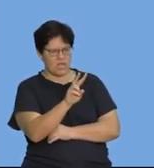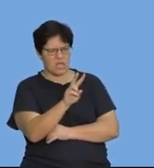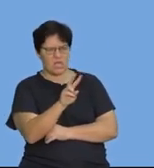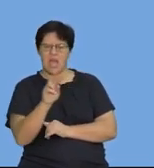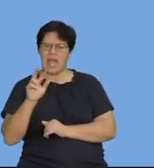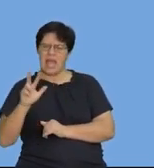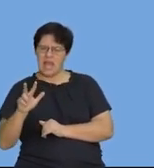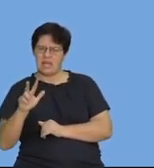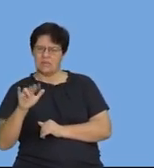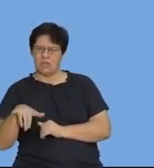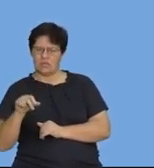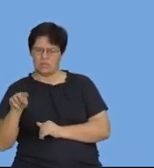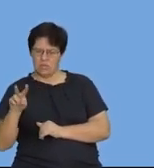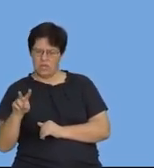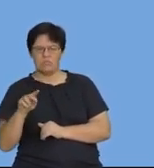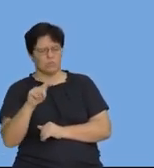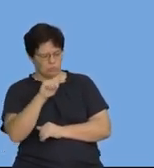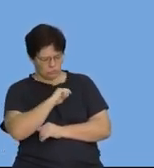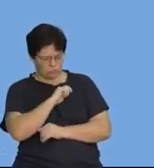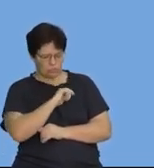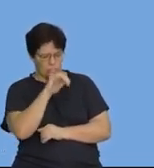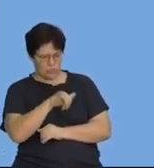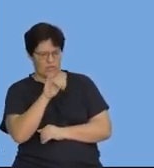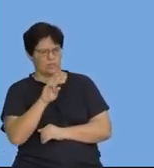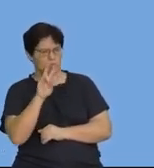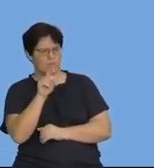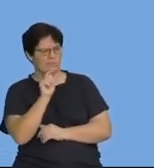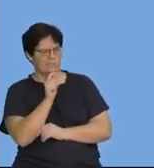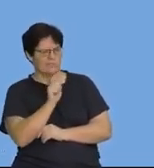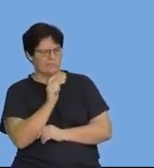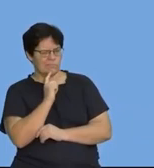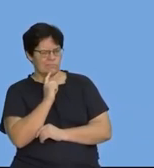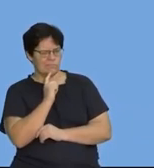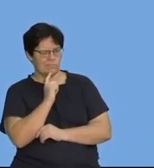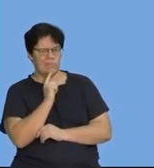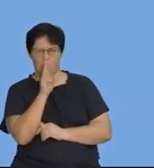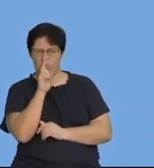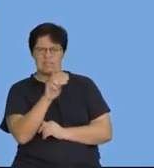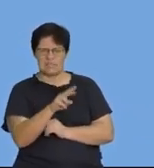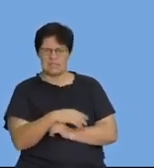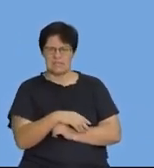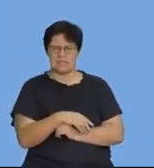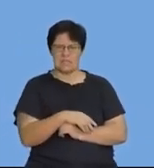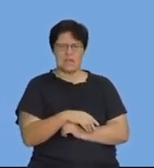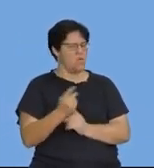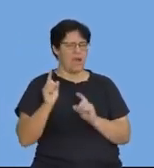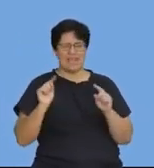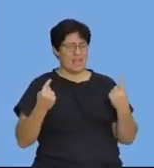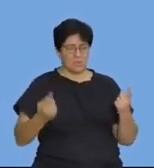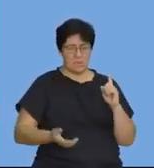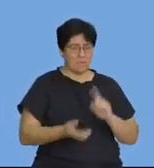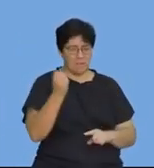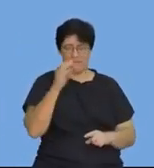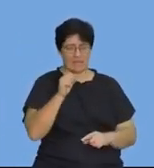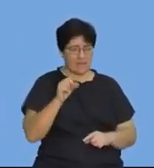8y squared will definitely give me y squared, all right? So you can see then, if you are not able to find your factors, you just